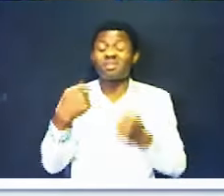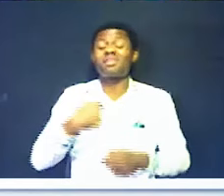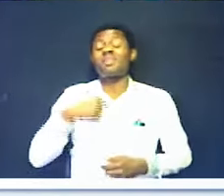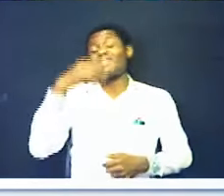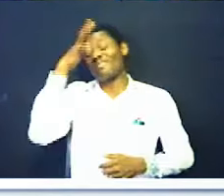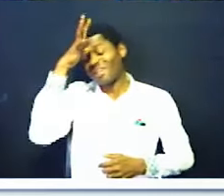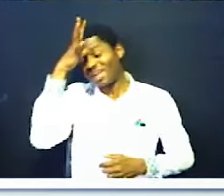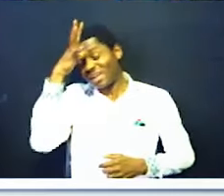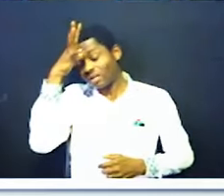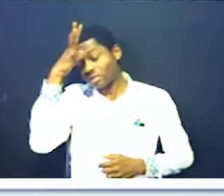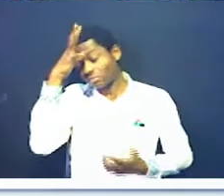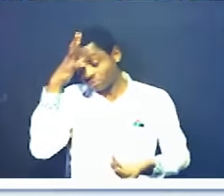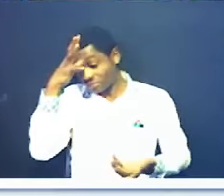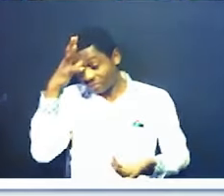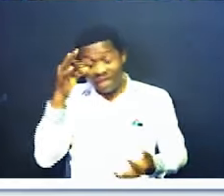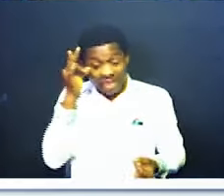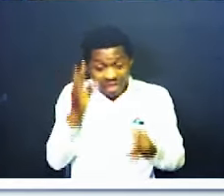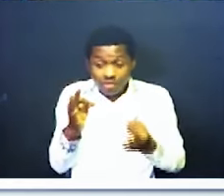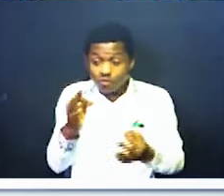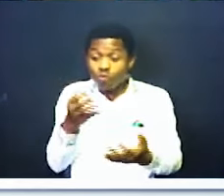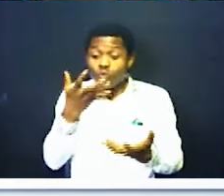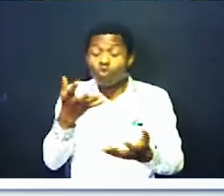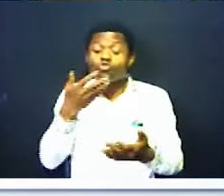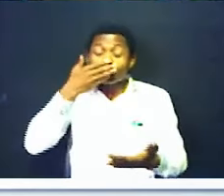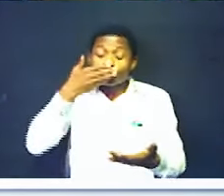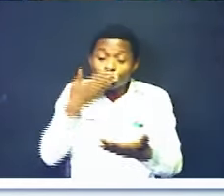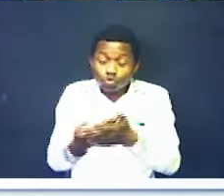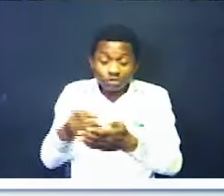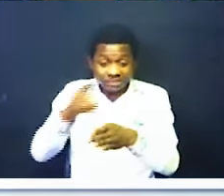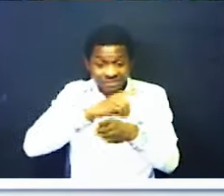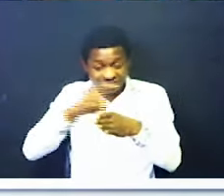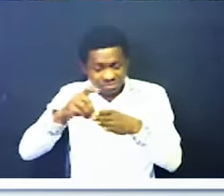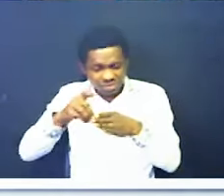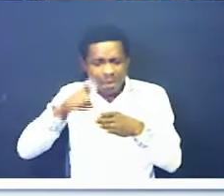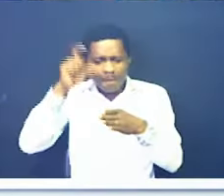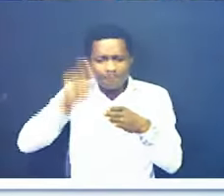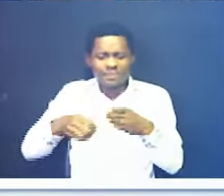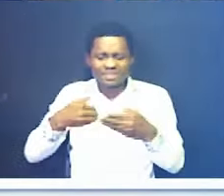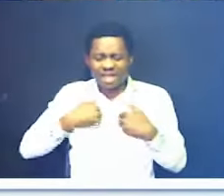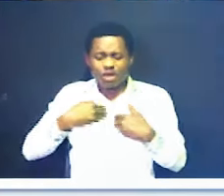discipline, it must be founded on good relationship.